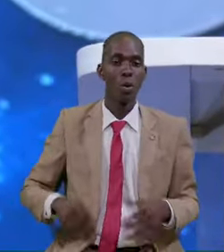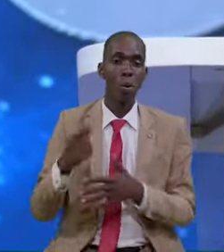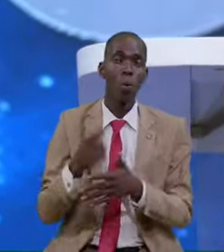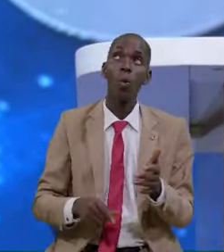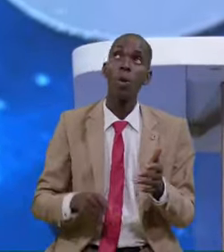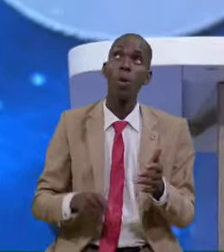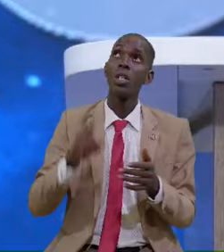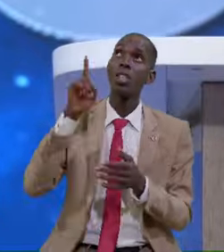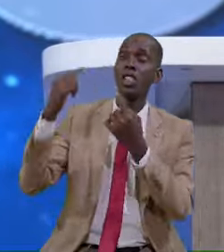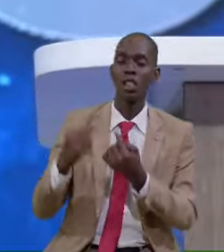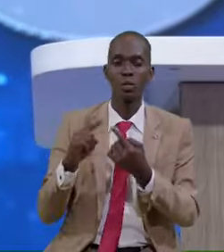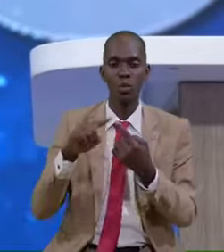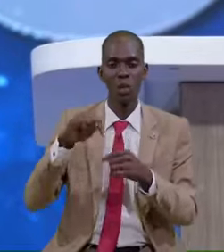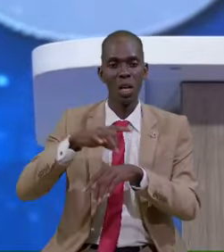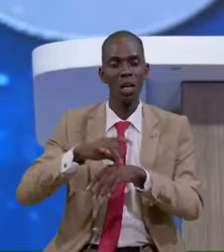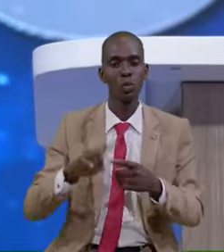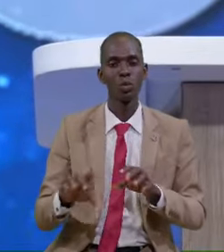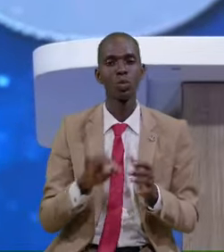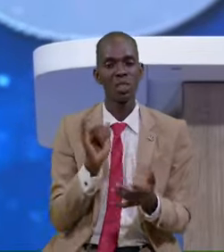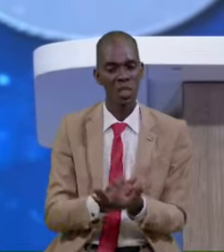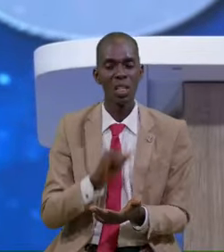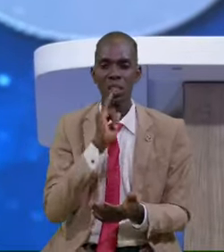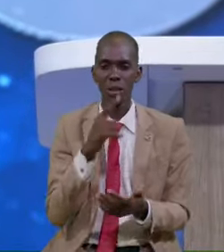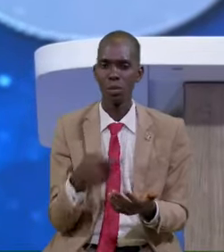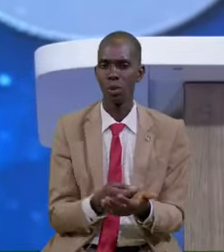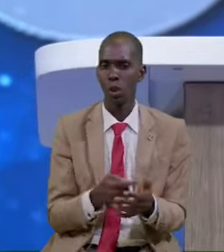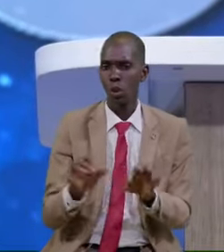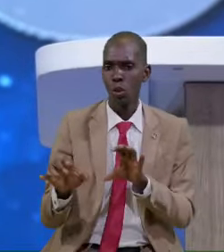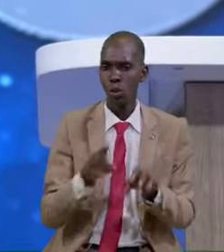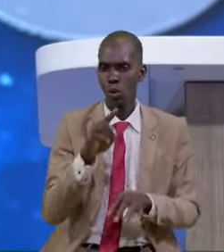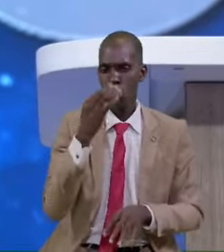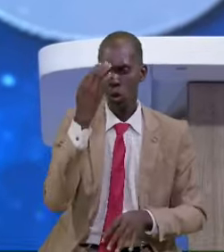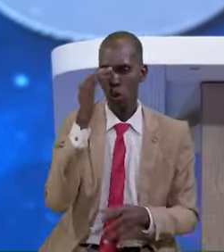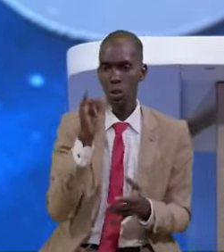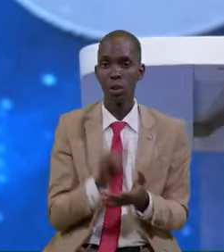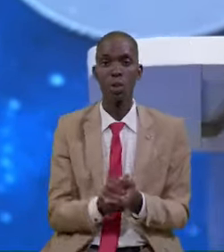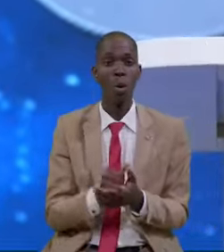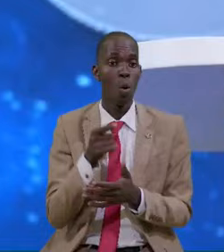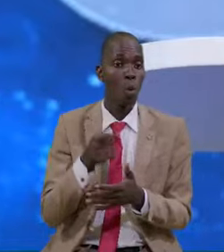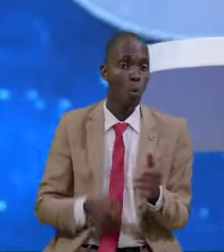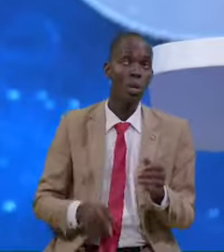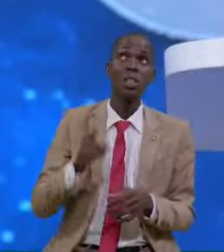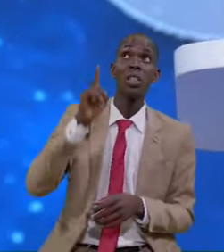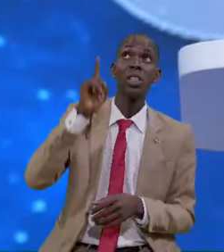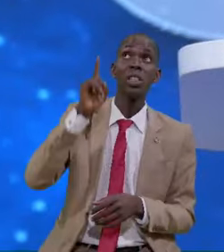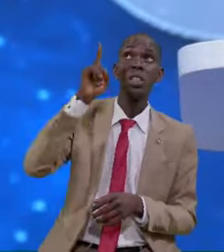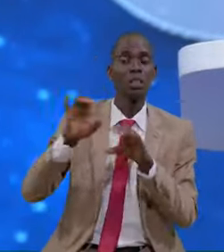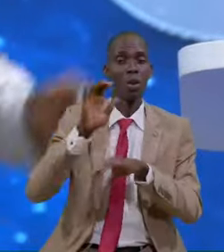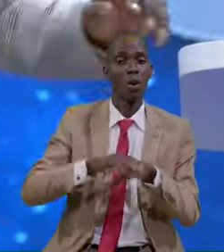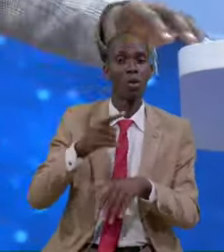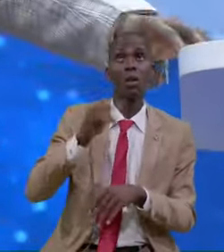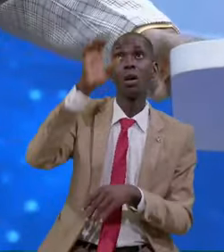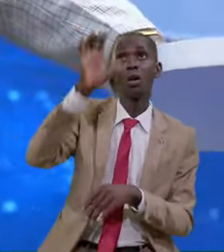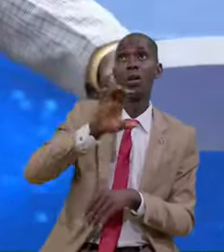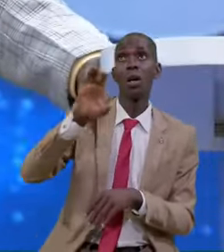the earth to do, that's the gospel. Did you know that? Now what he did on the cross, and he died for